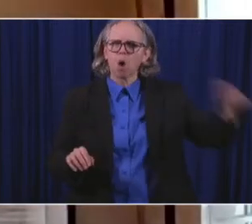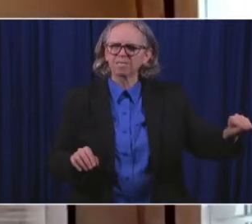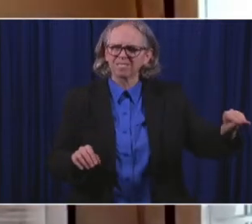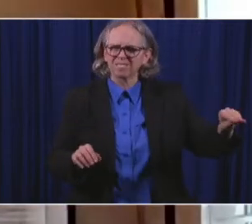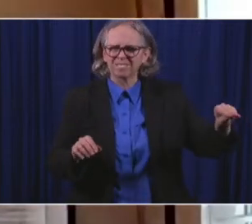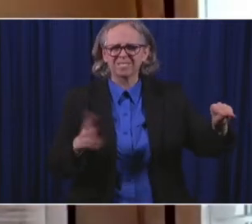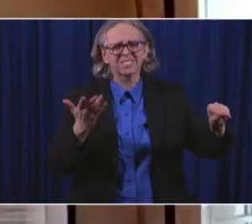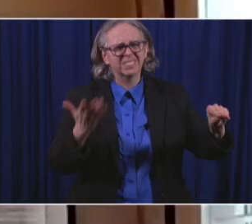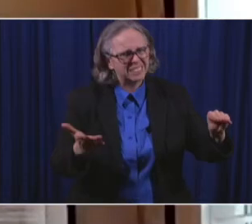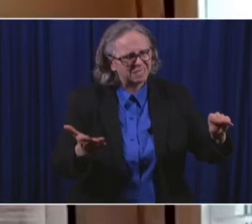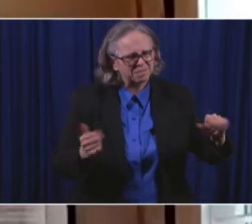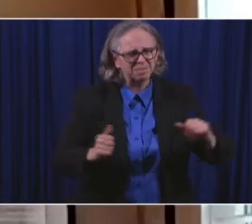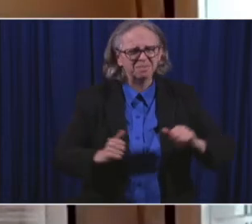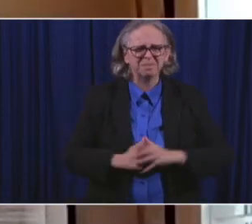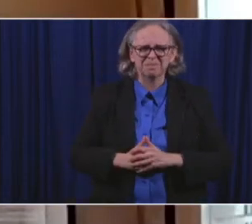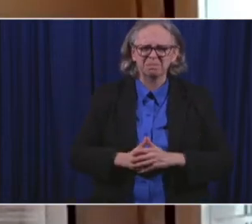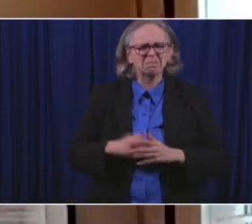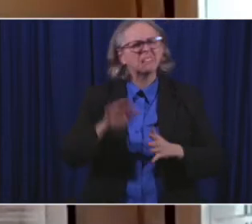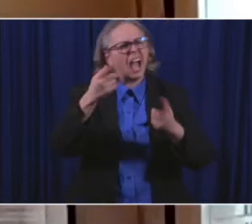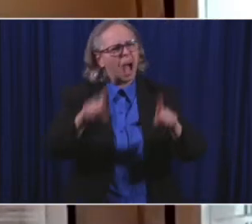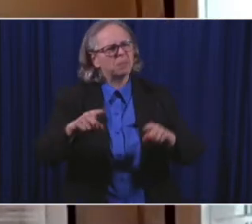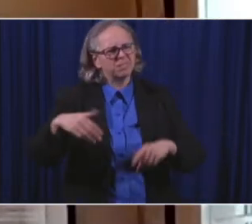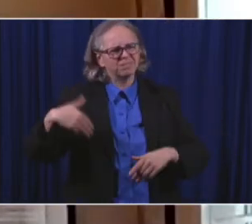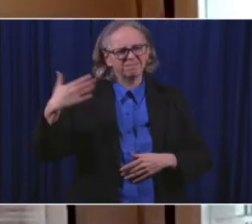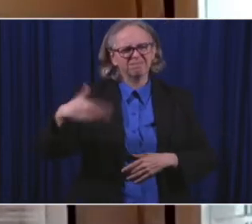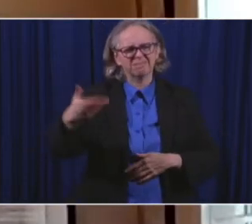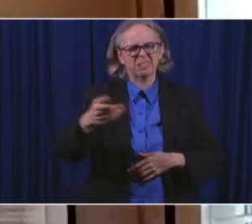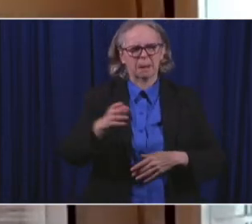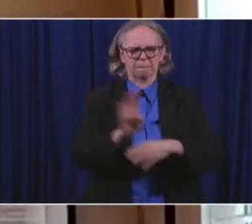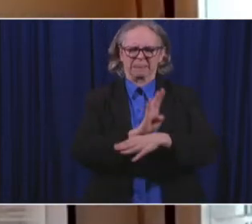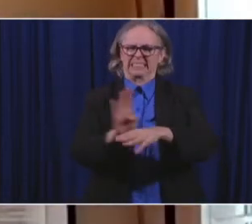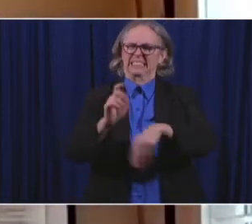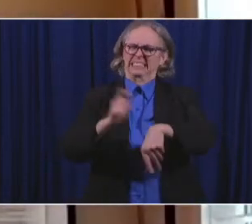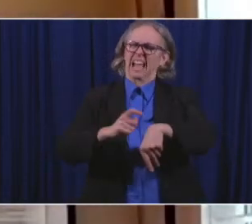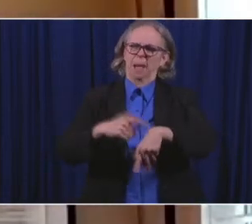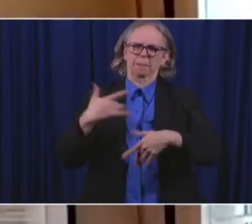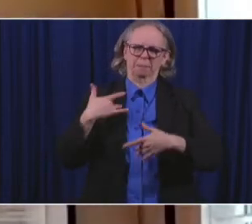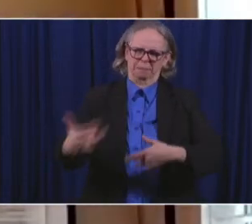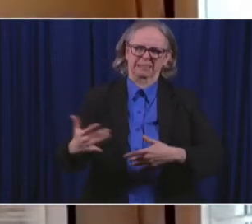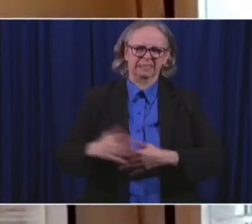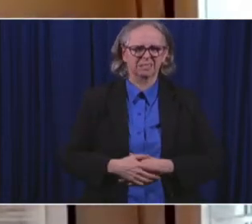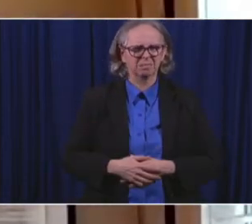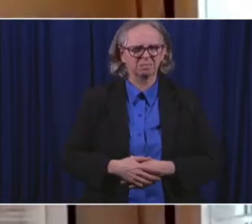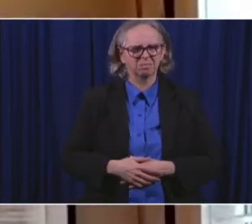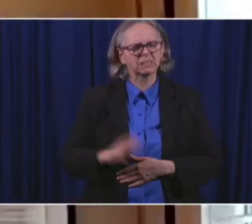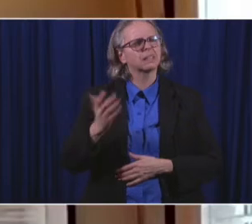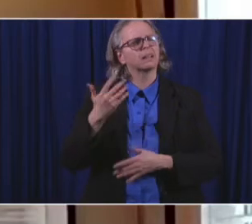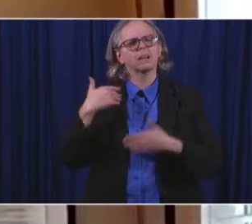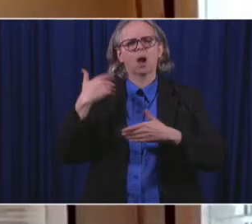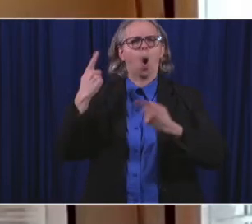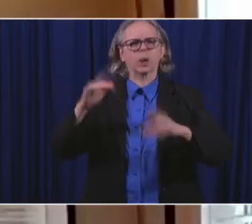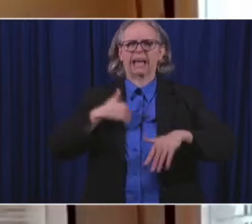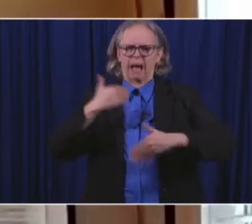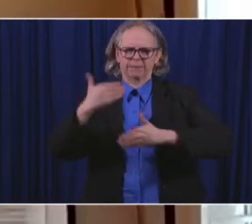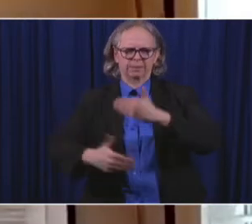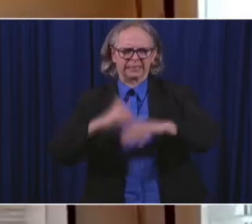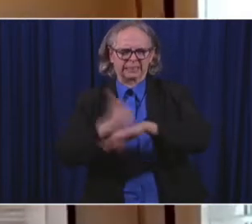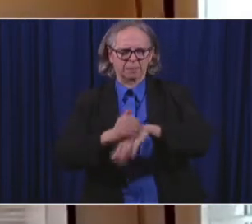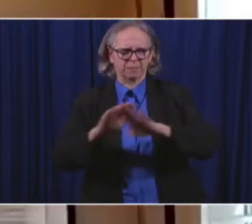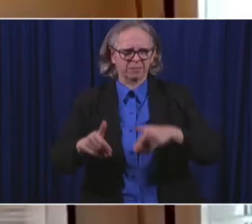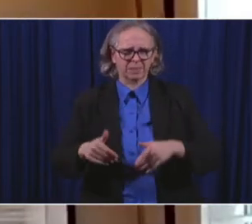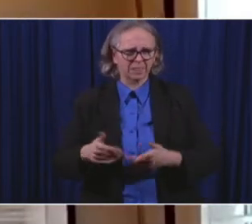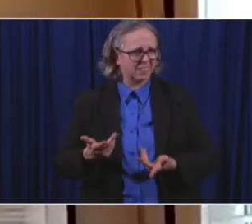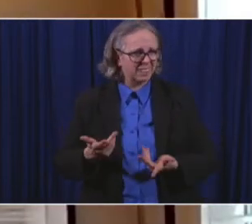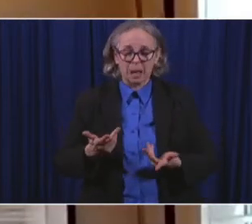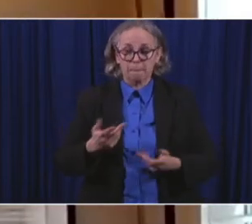emergency room. That's a process that hospitals are familiar with. We don't like it in the